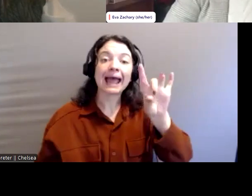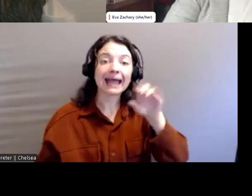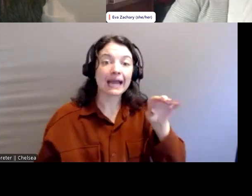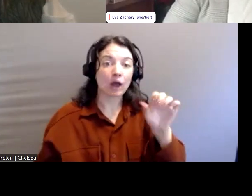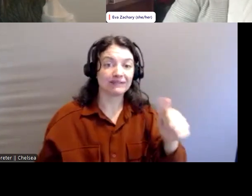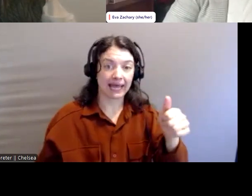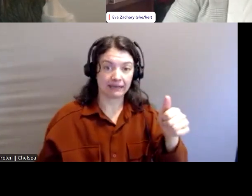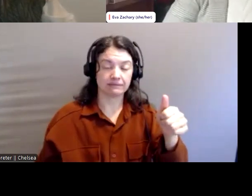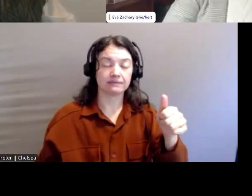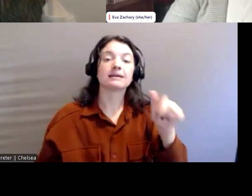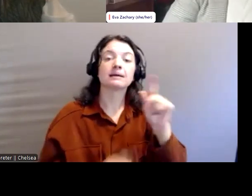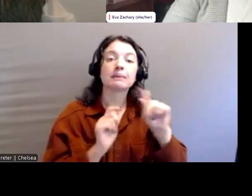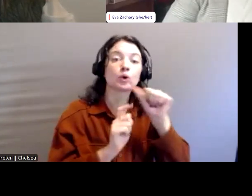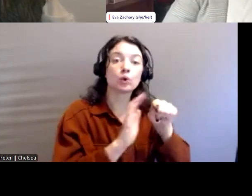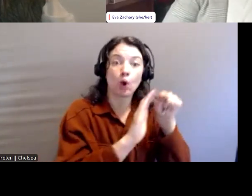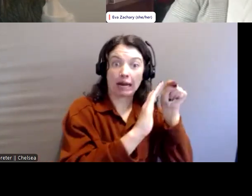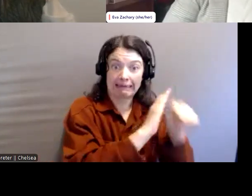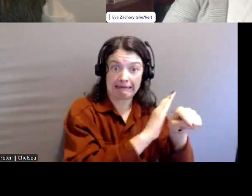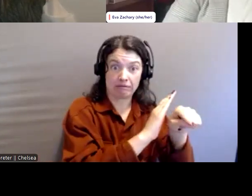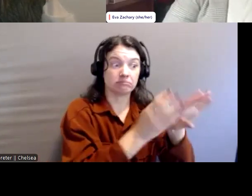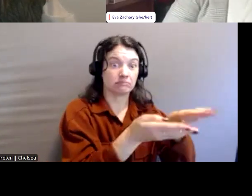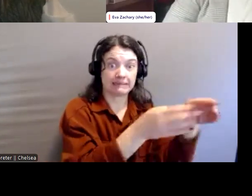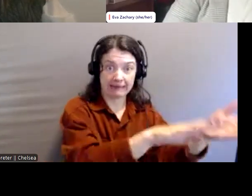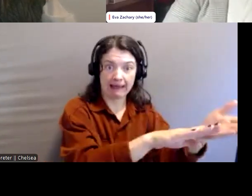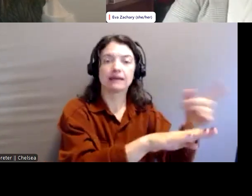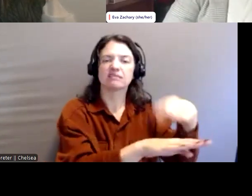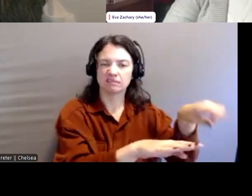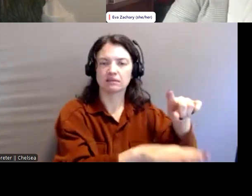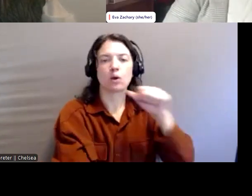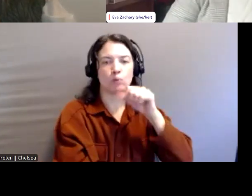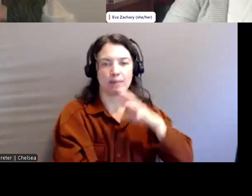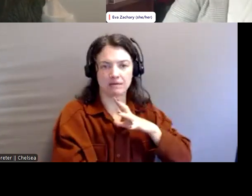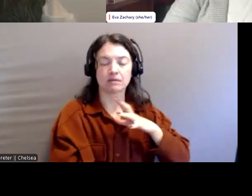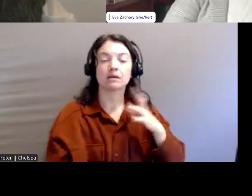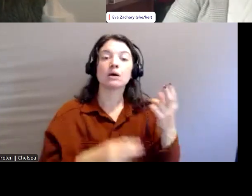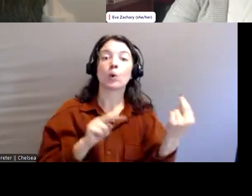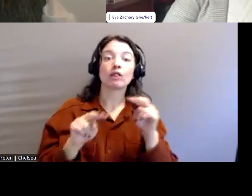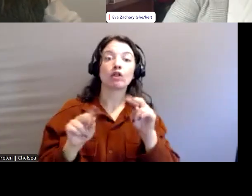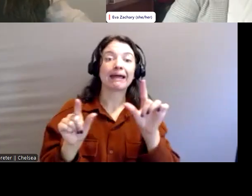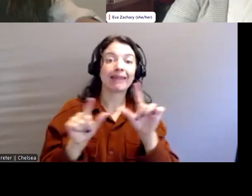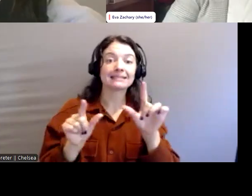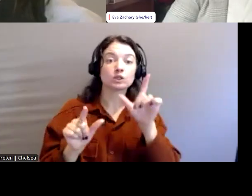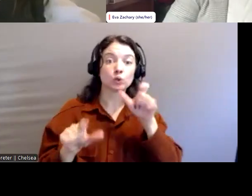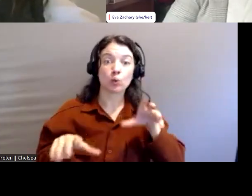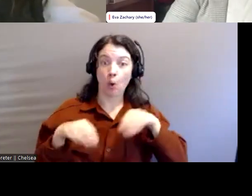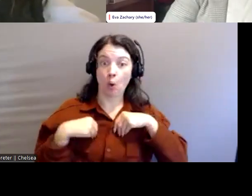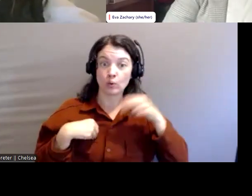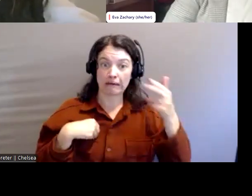females. Again, men, when we look at firearm licenses, it's men 85% who own